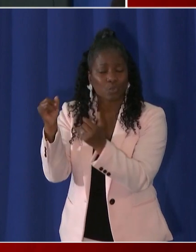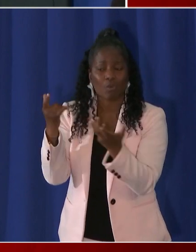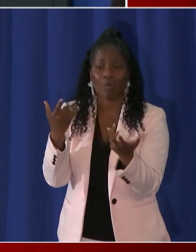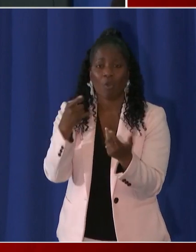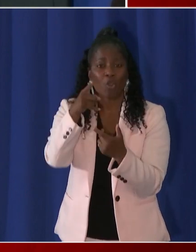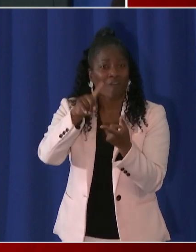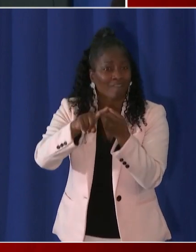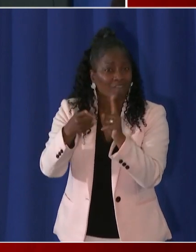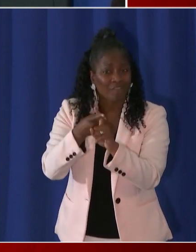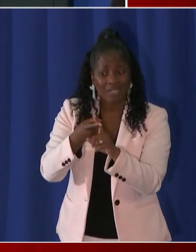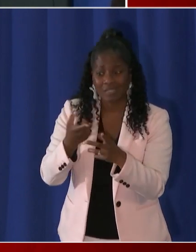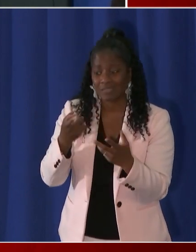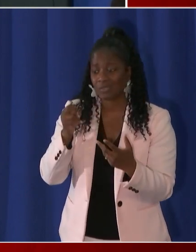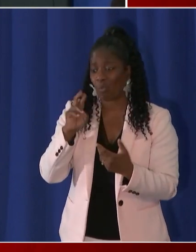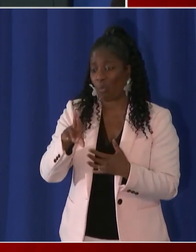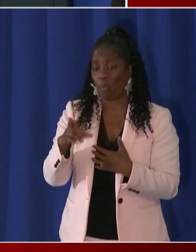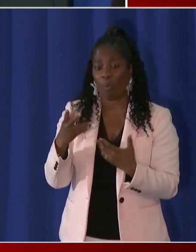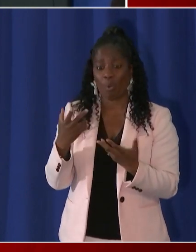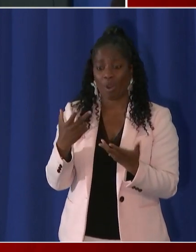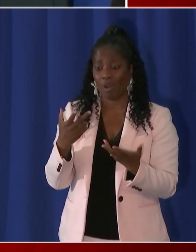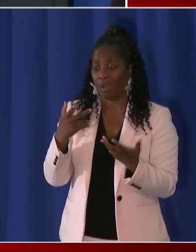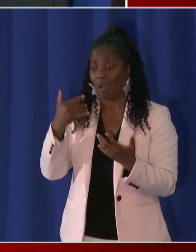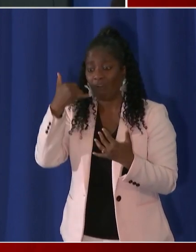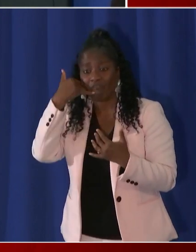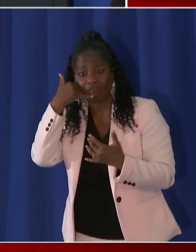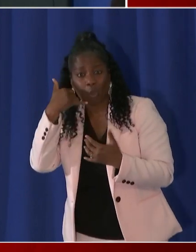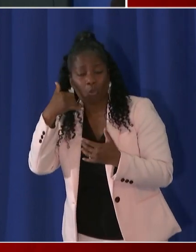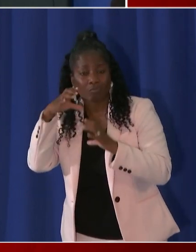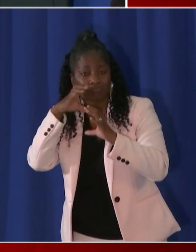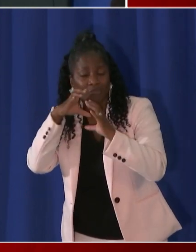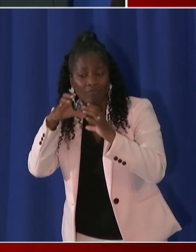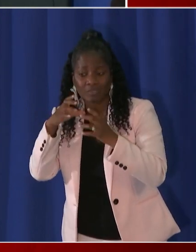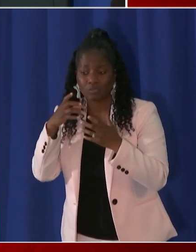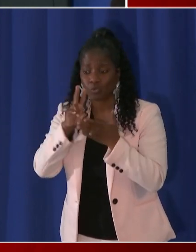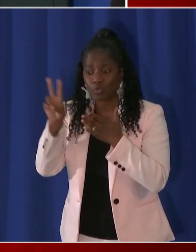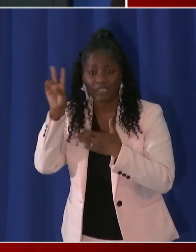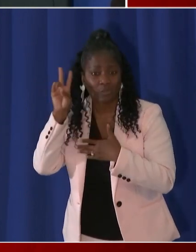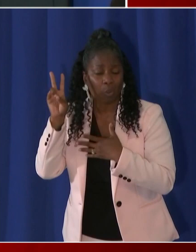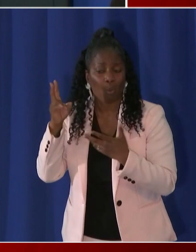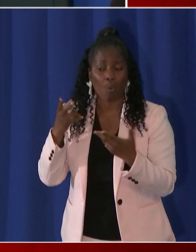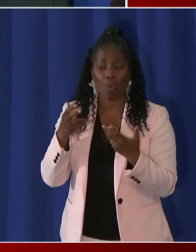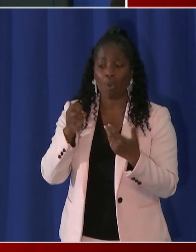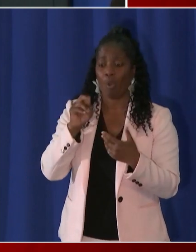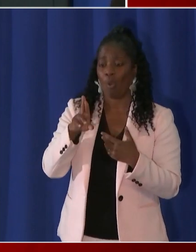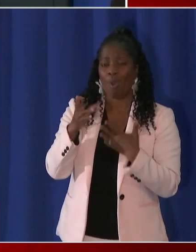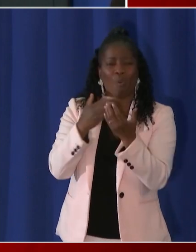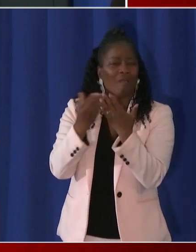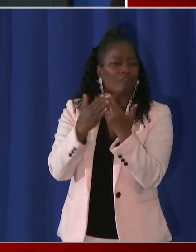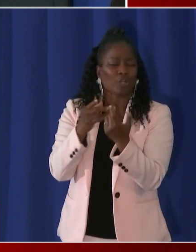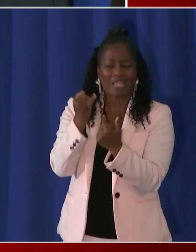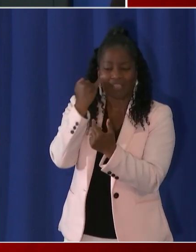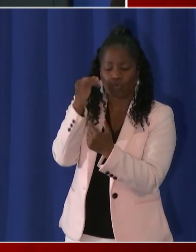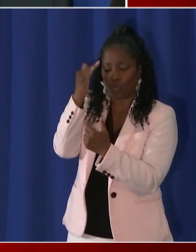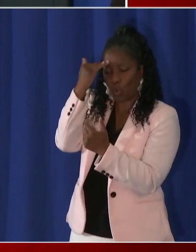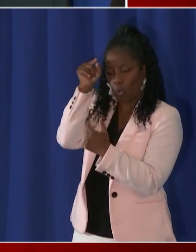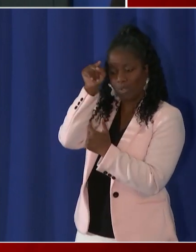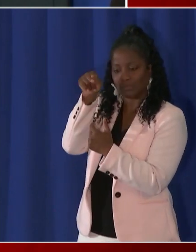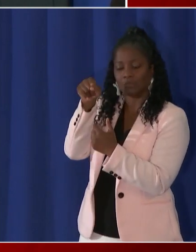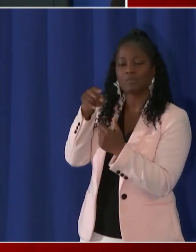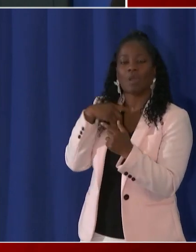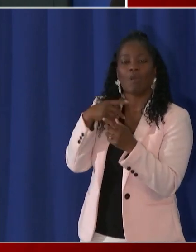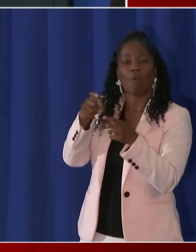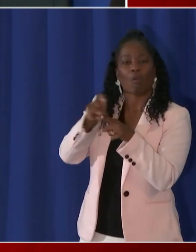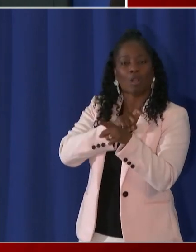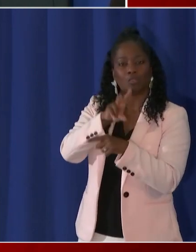you were a friend of this person and you've been, you know, you had a phone conversation with them 2 weeks ago, we're asking you to contact us on